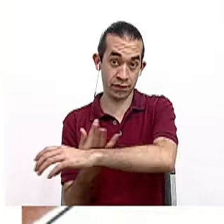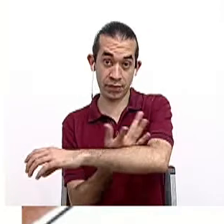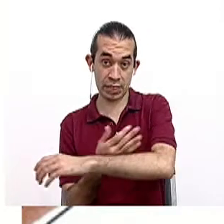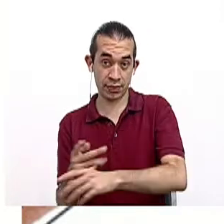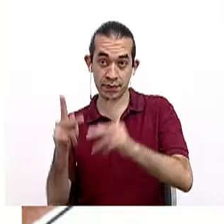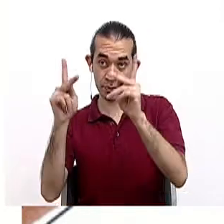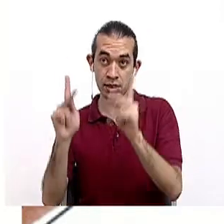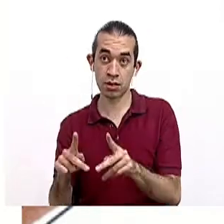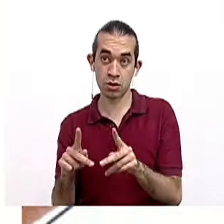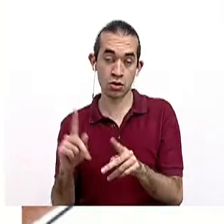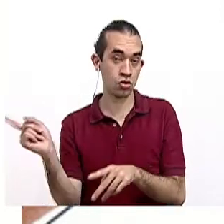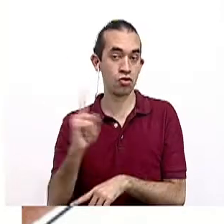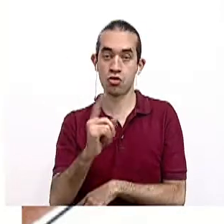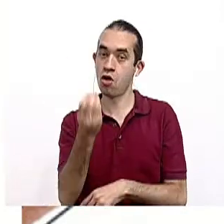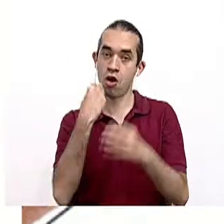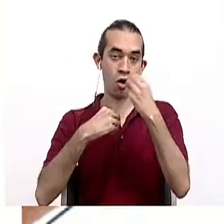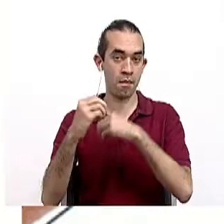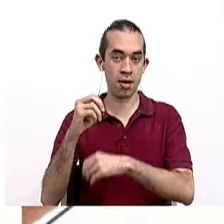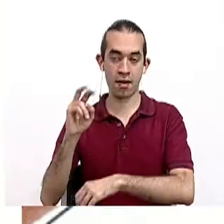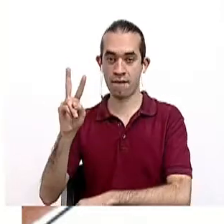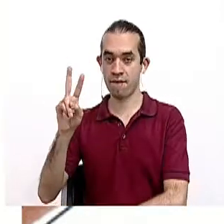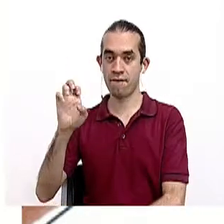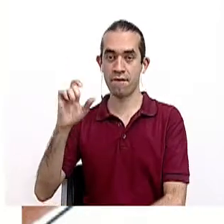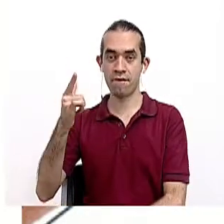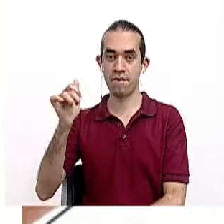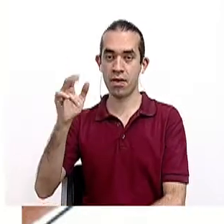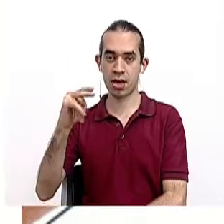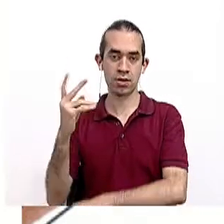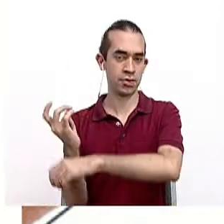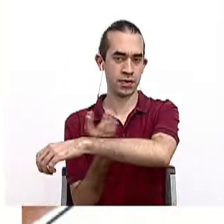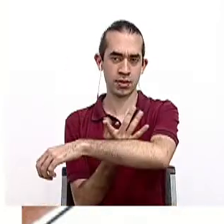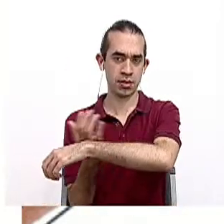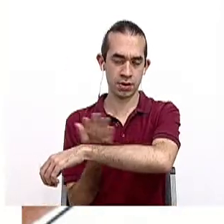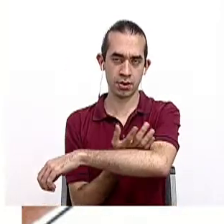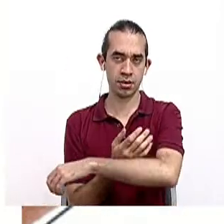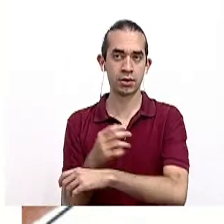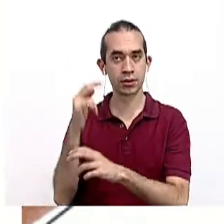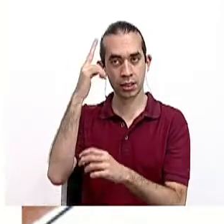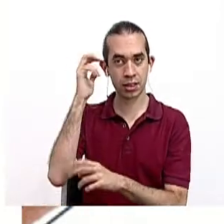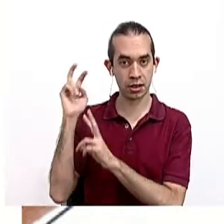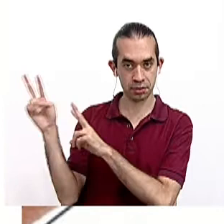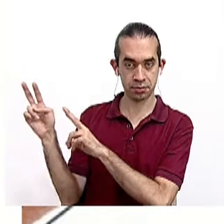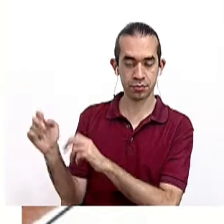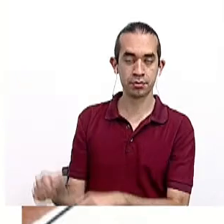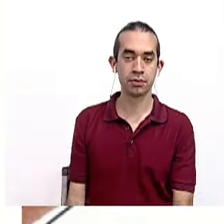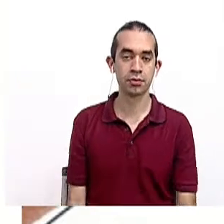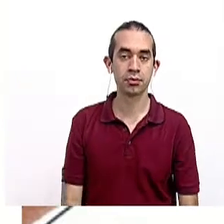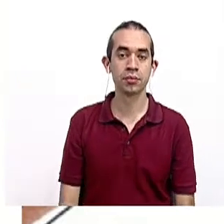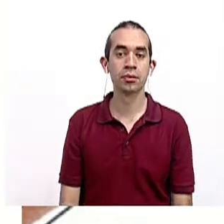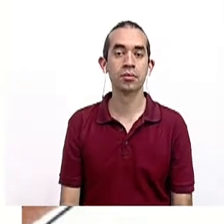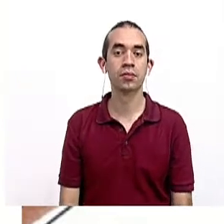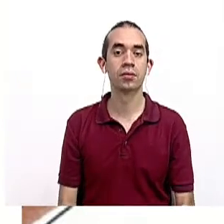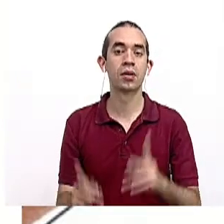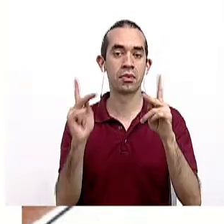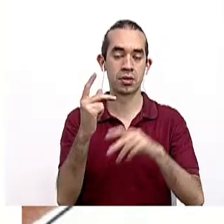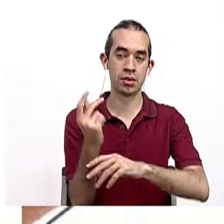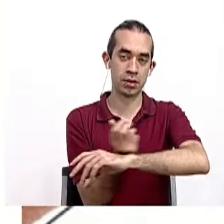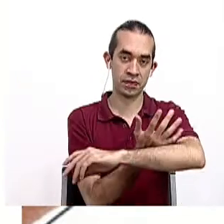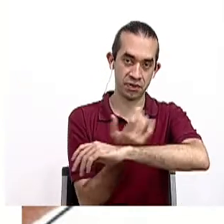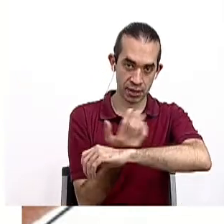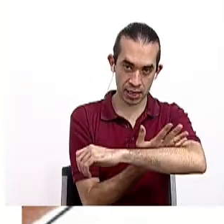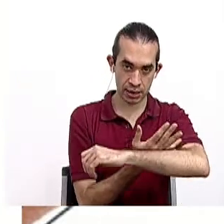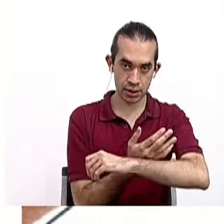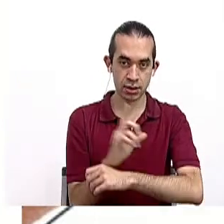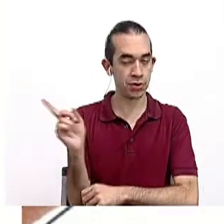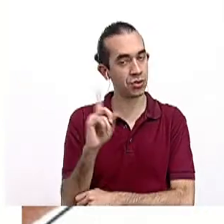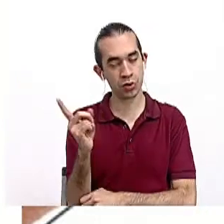vegan person won't eat? Vegan, that is the word. And it says that a vegan person won't eat meat or